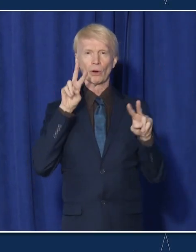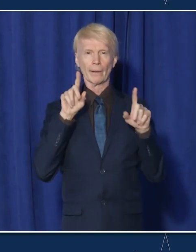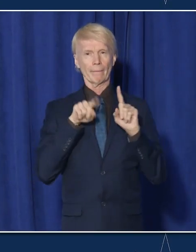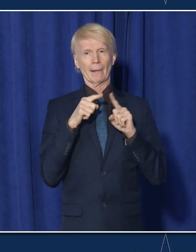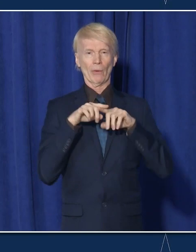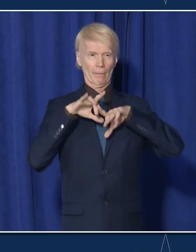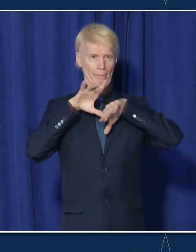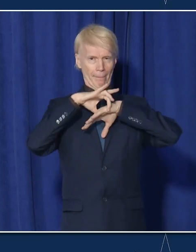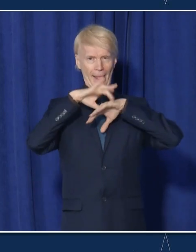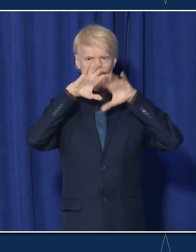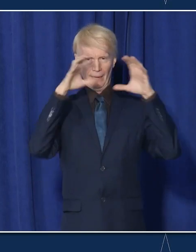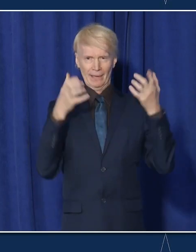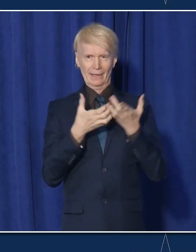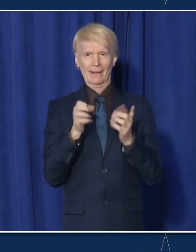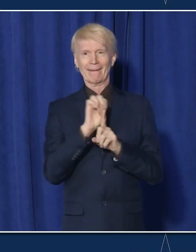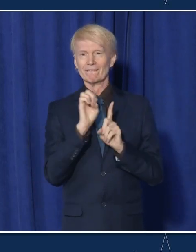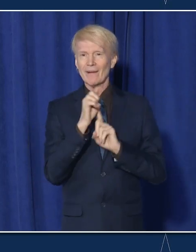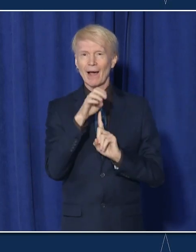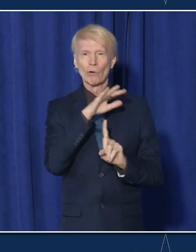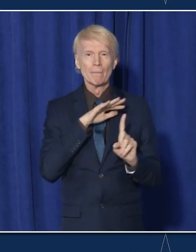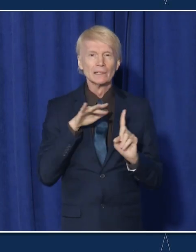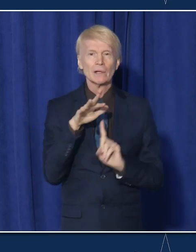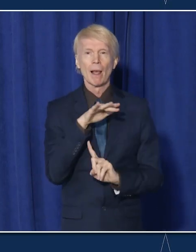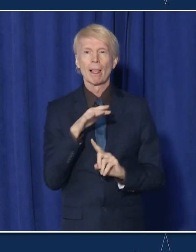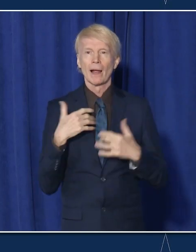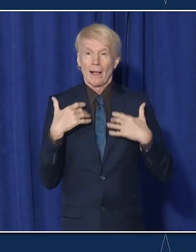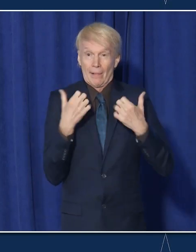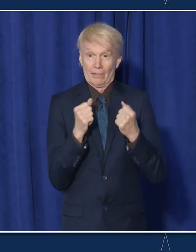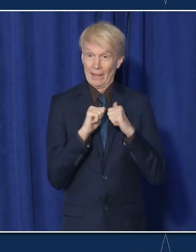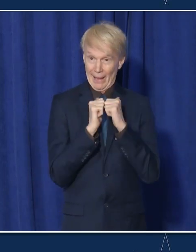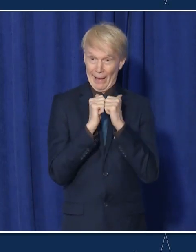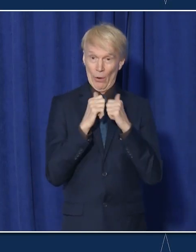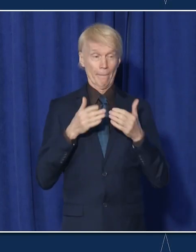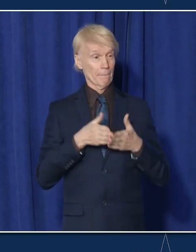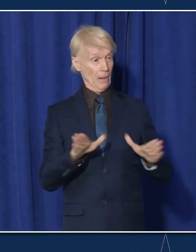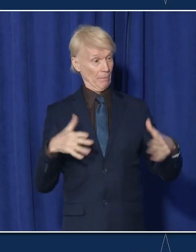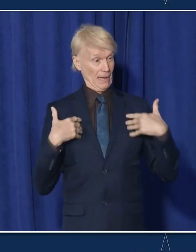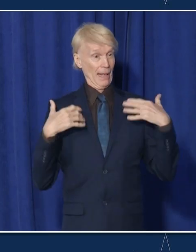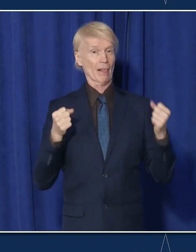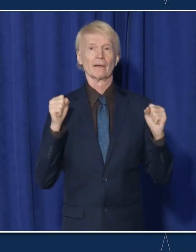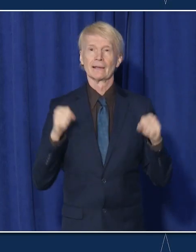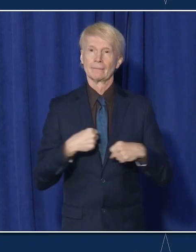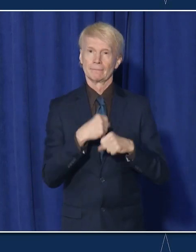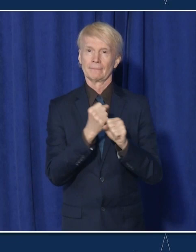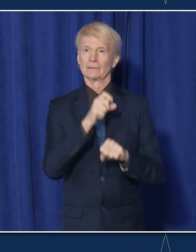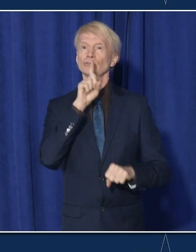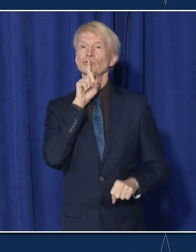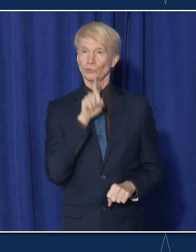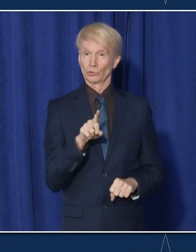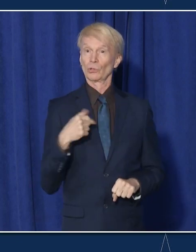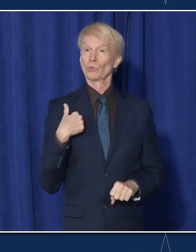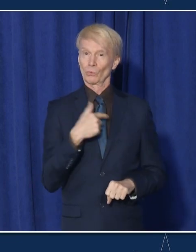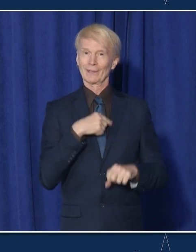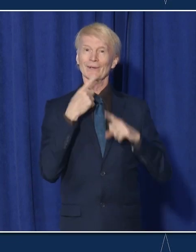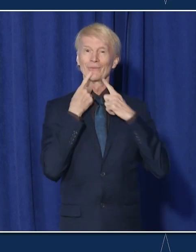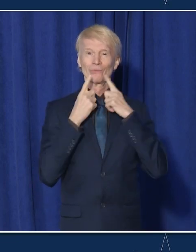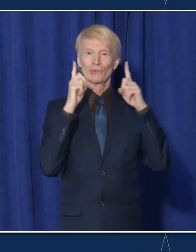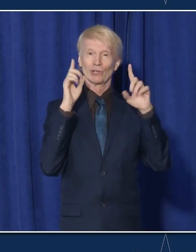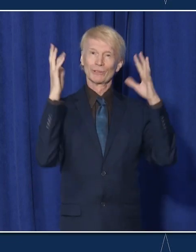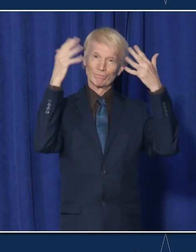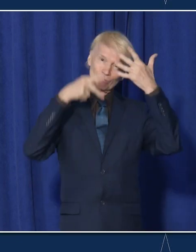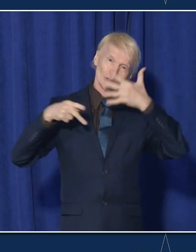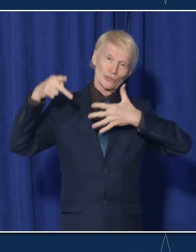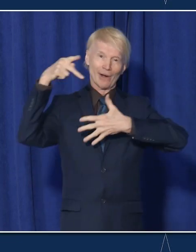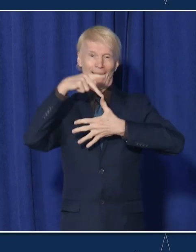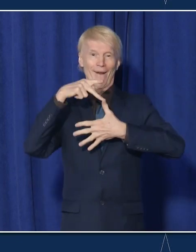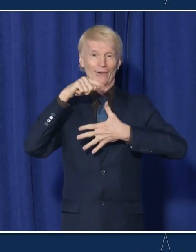planet, environmental health, and how, as public health, do we work on ensuring that all across the world we're